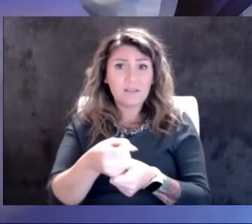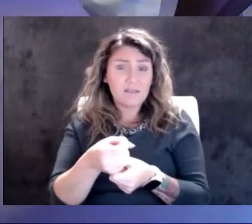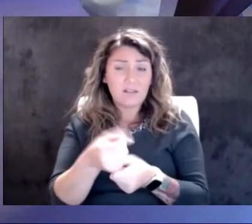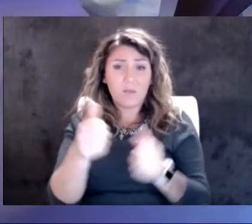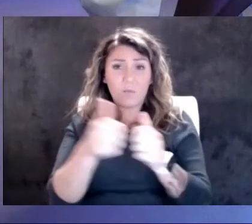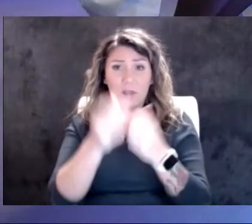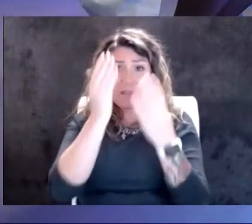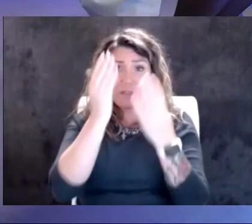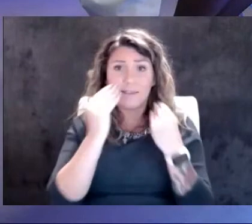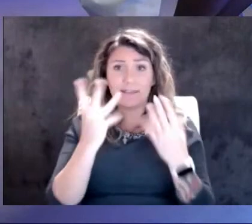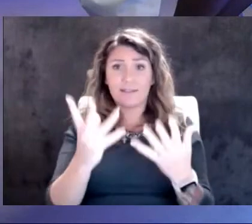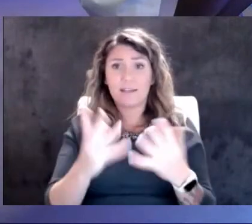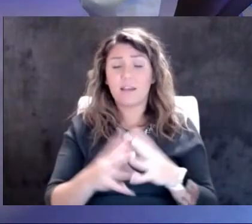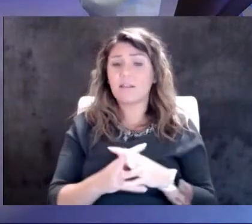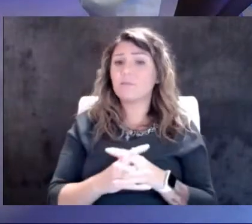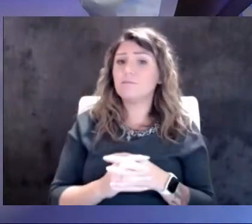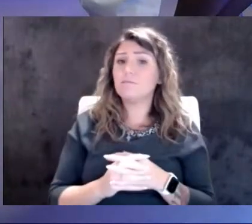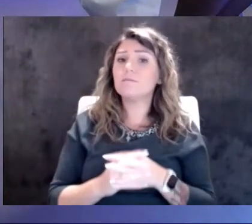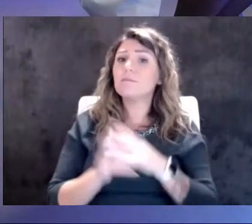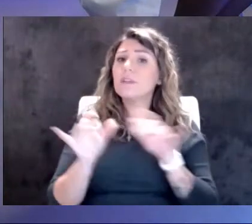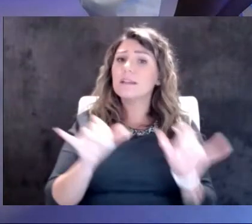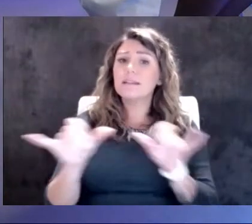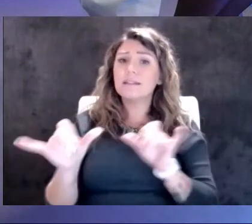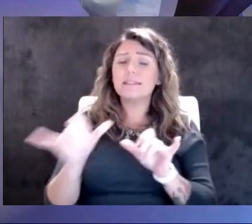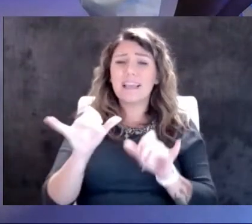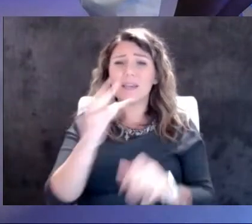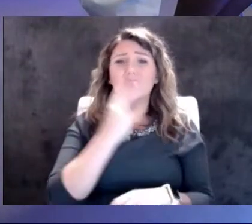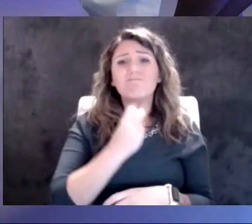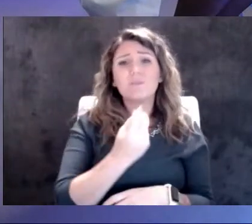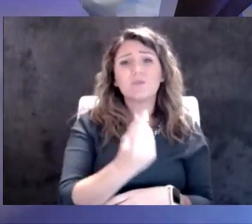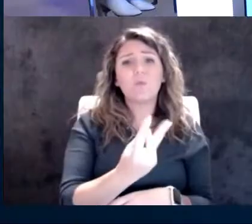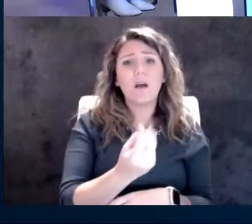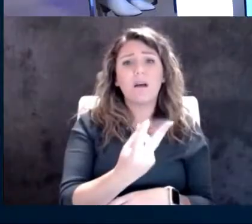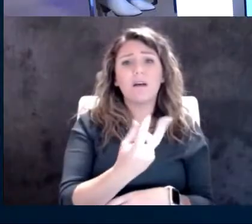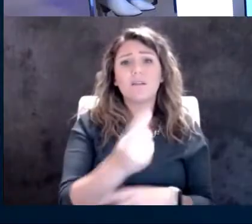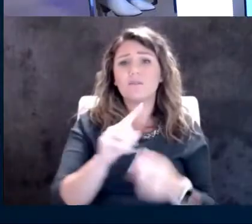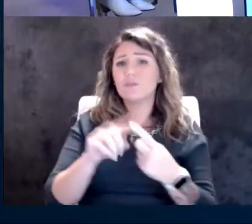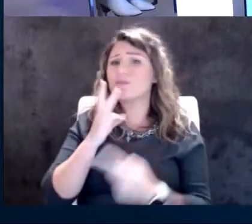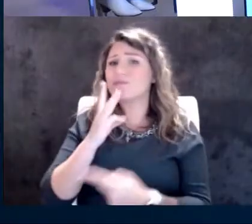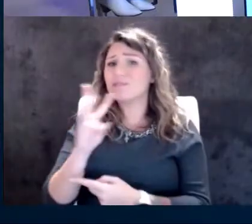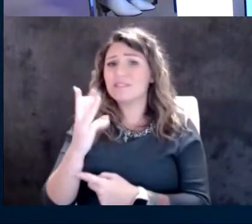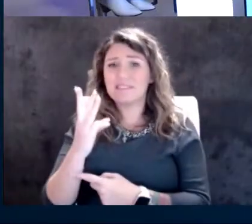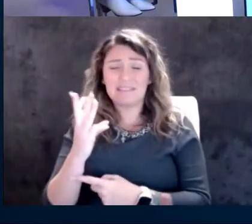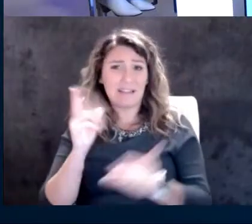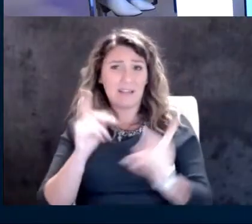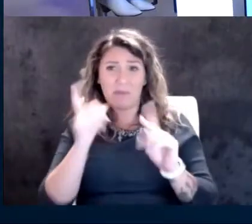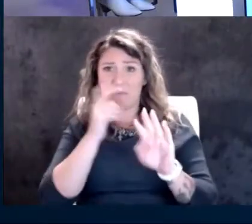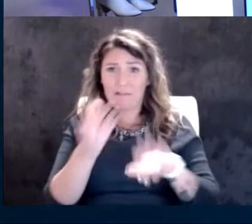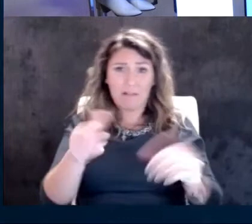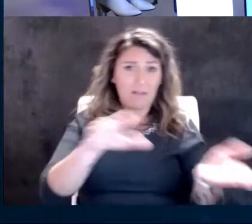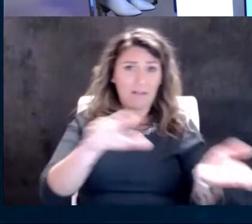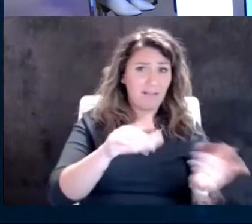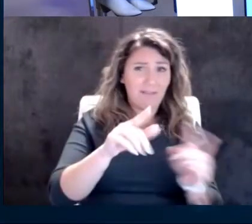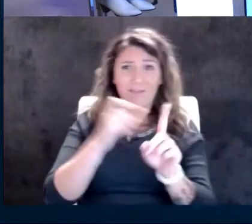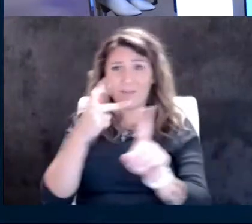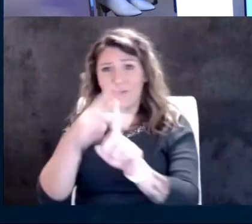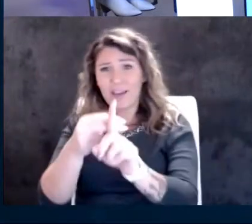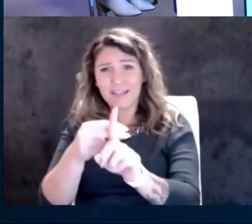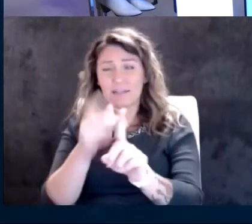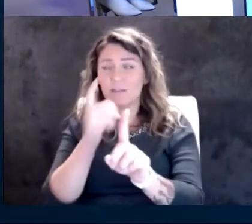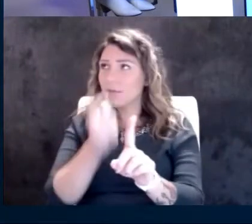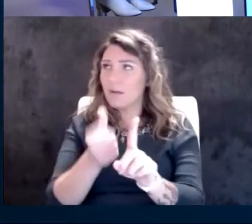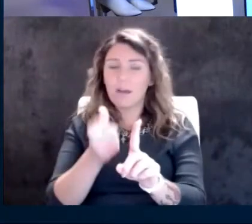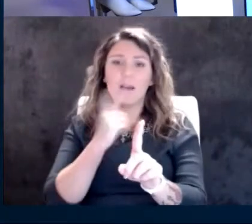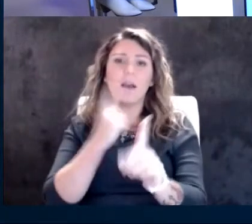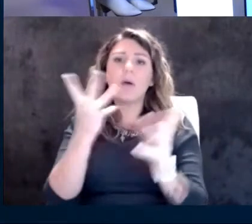think Hawkeye, the same thing could have been said in the 12 to 16-year-old age range, and we're not seeing people drop dead from the vaccine. We're just not. And people say, "Oh, what about